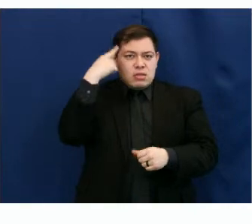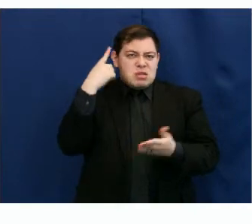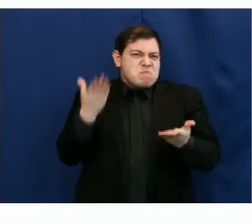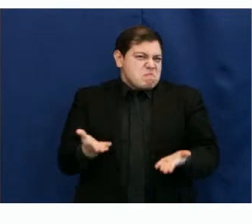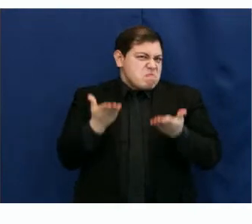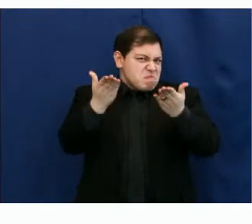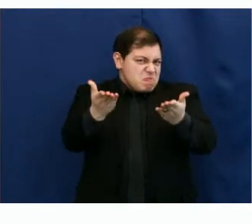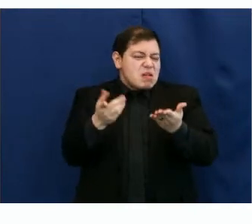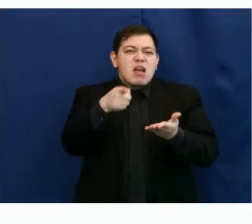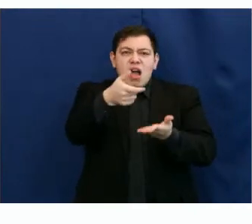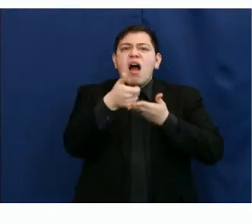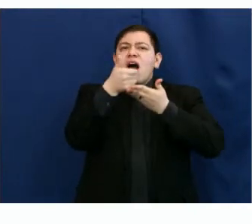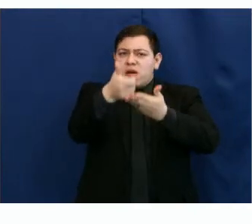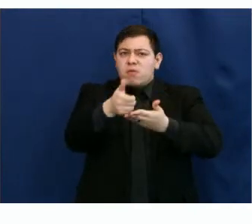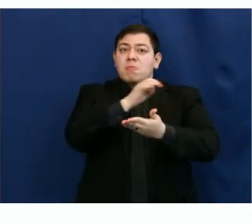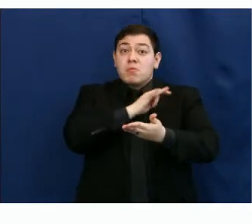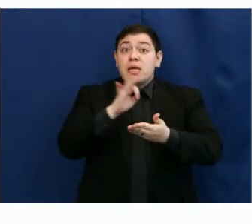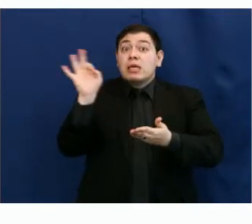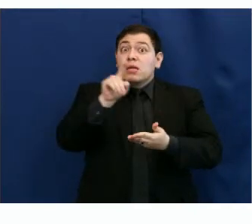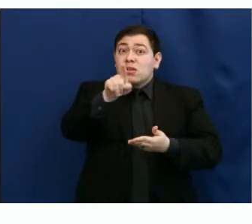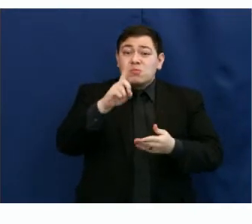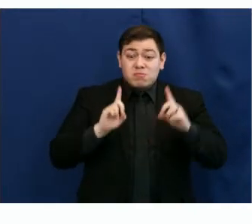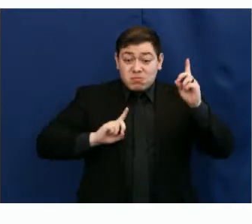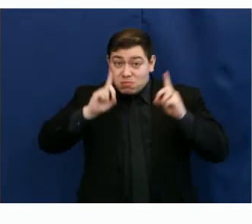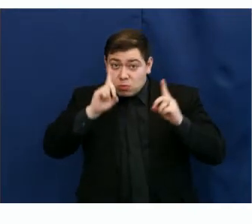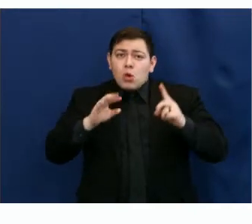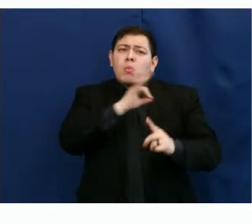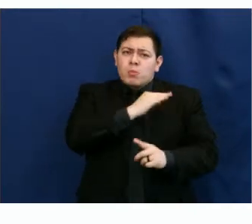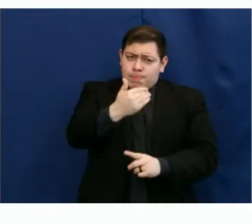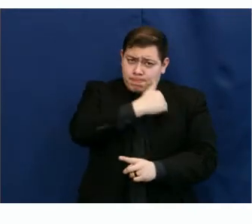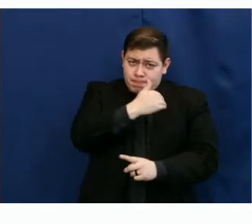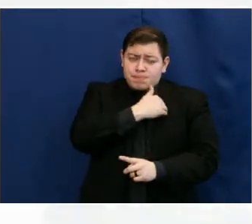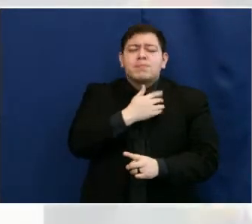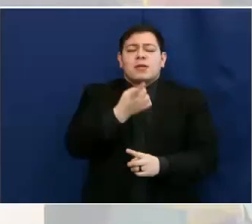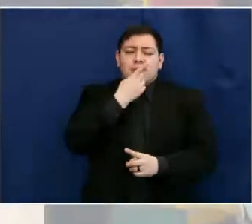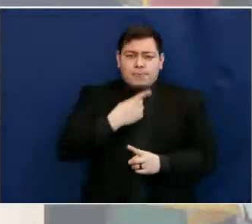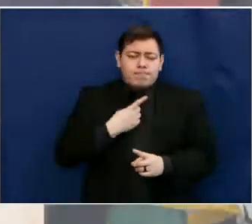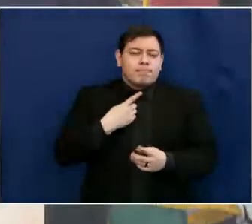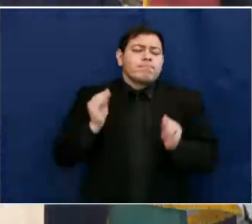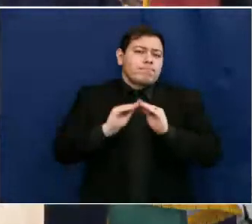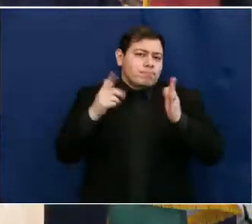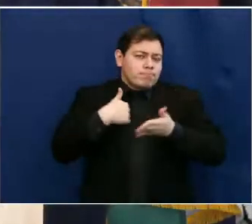para que lo puedan preguntarnos cualquier cosa que tengan. Así que estamos a sus órdenes. Muchísimas gracias.